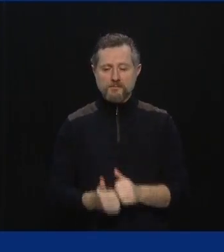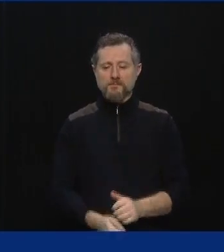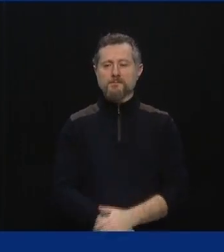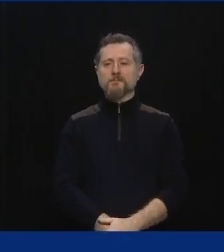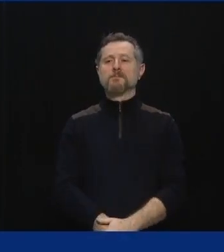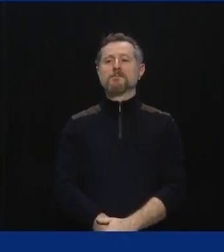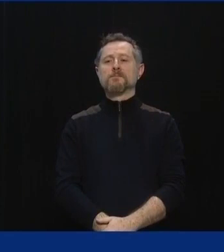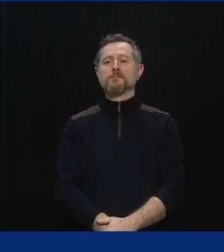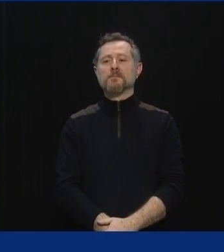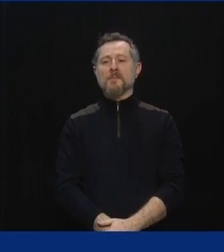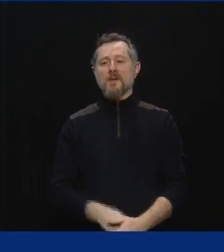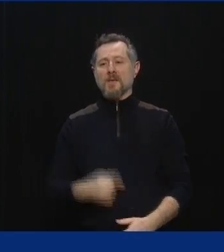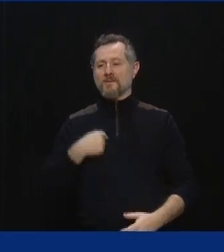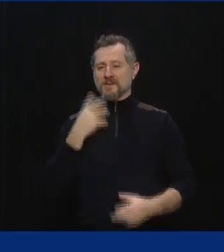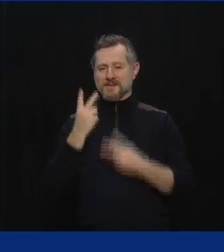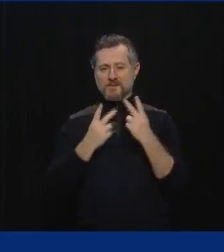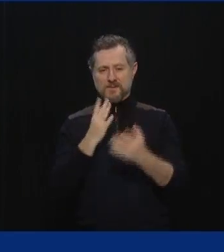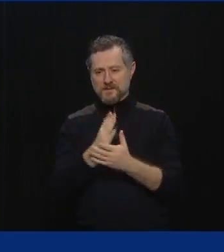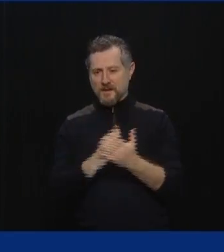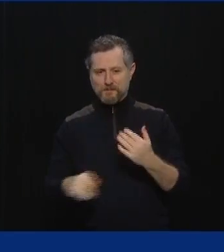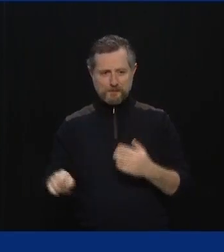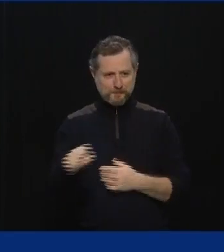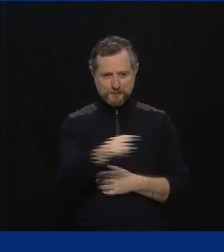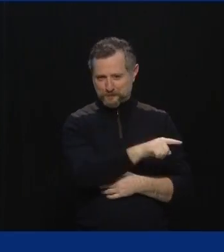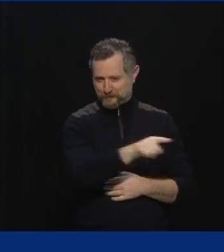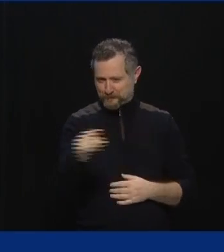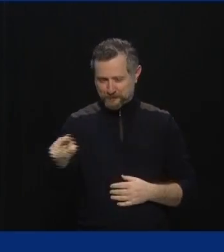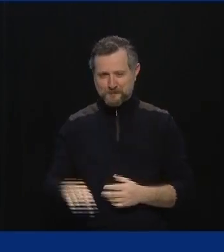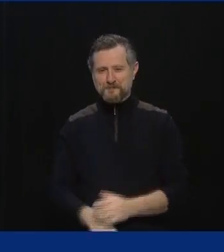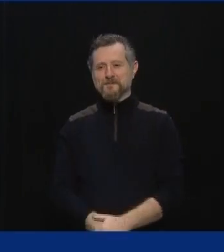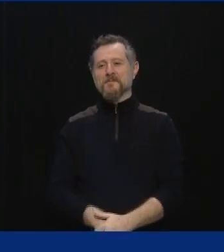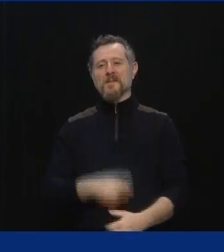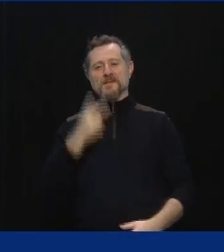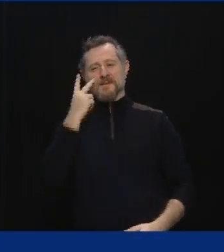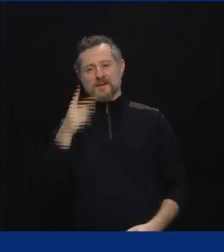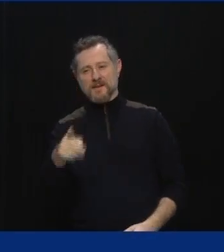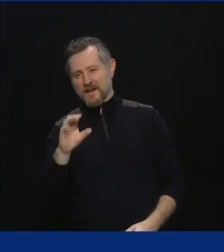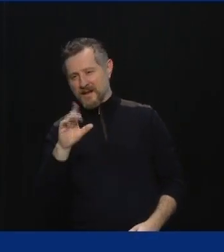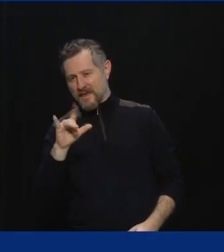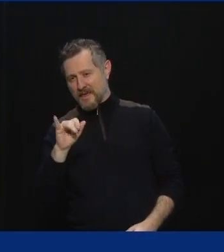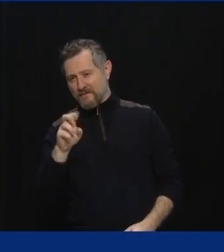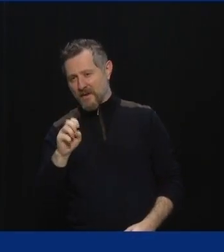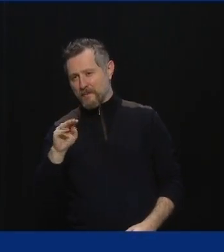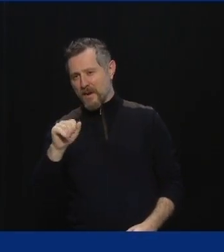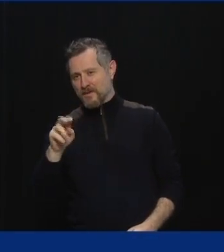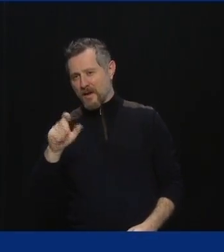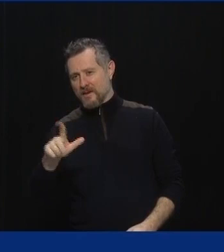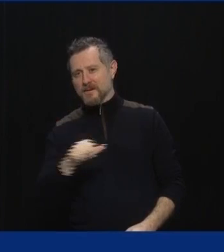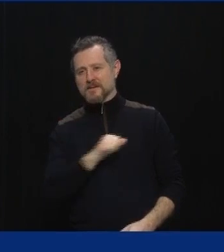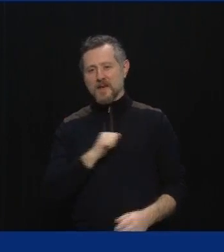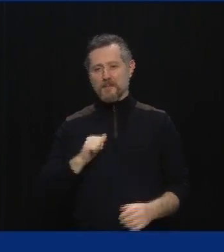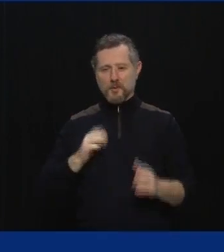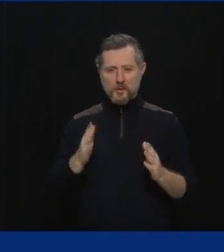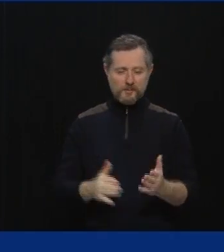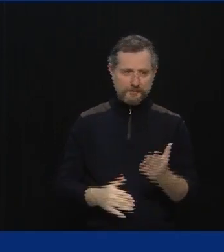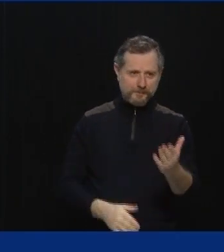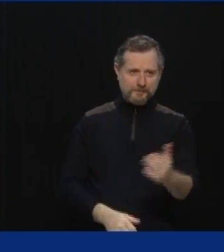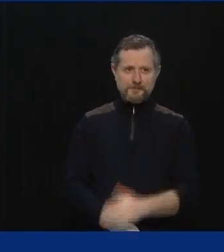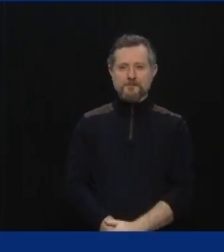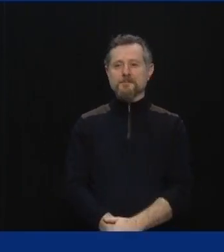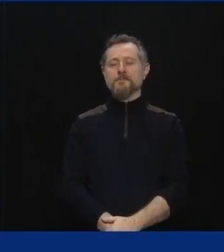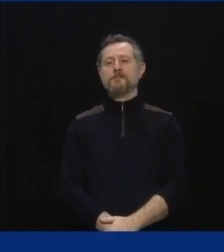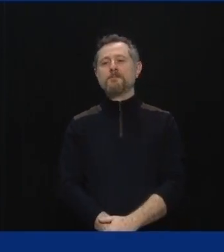a few of them here today. I see Clyde Vanell, Assemblyman from the 33rd Assembly